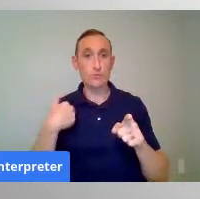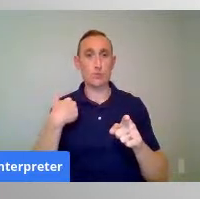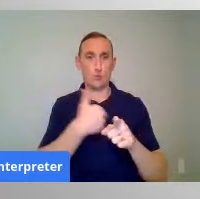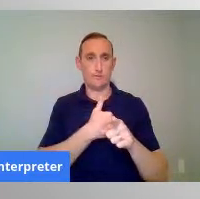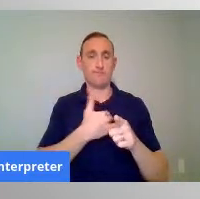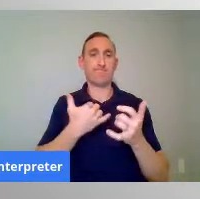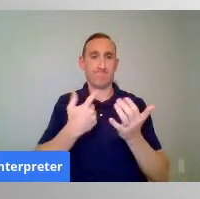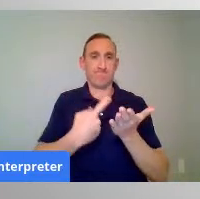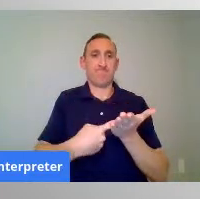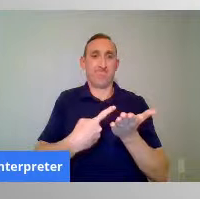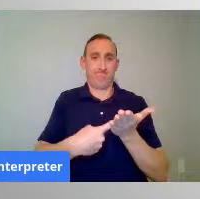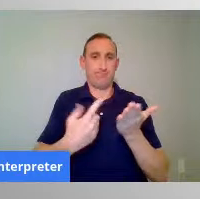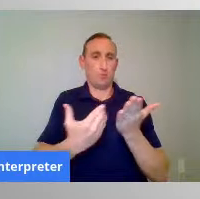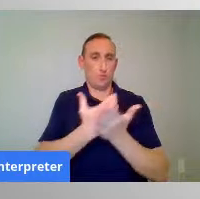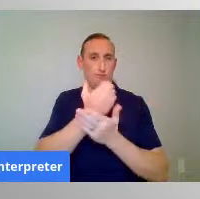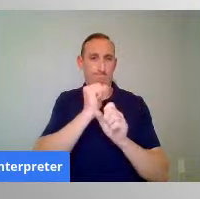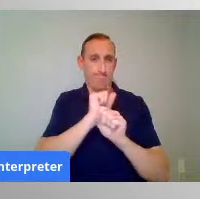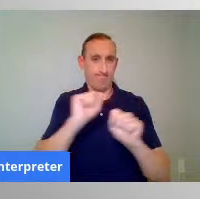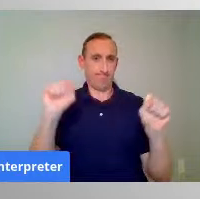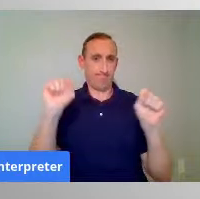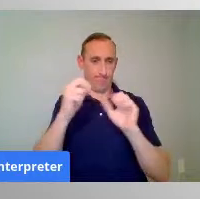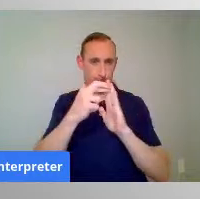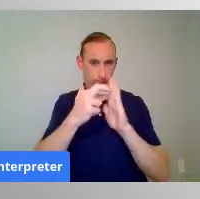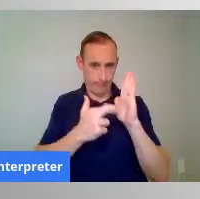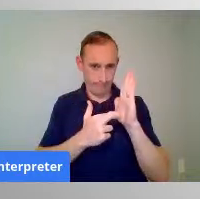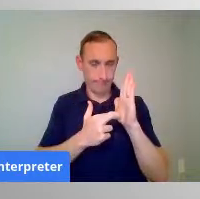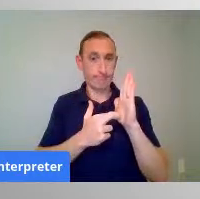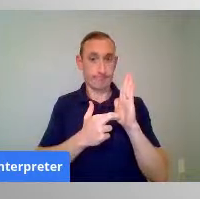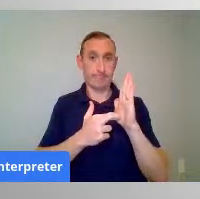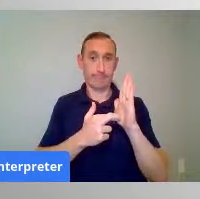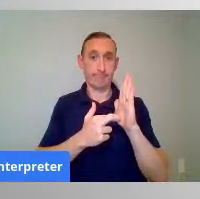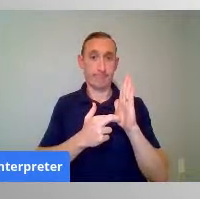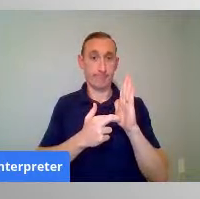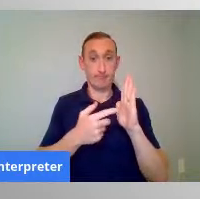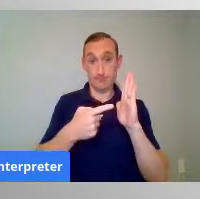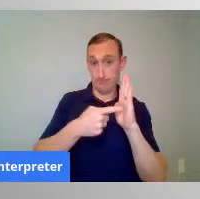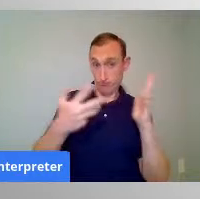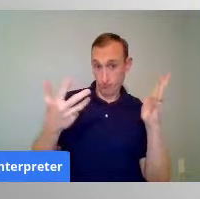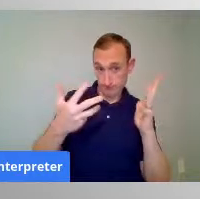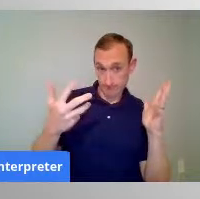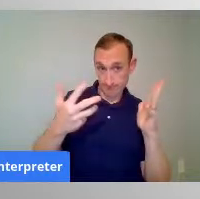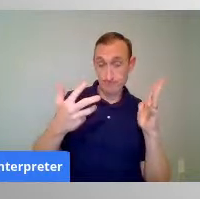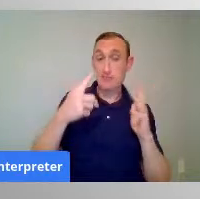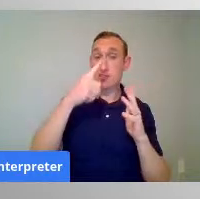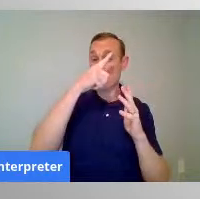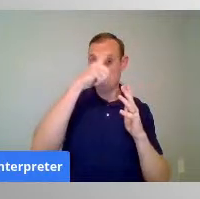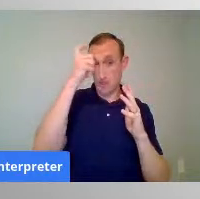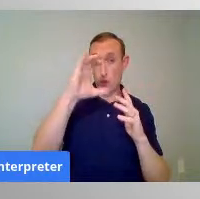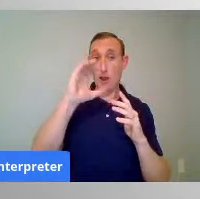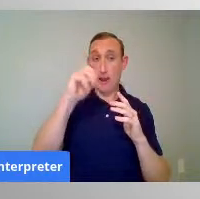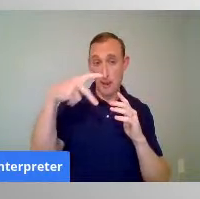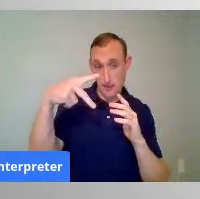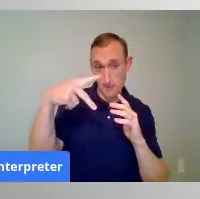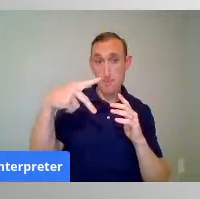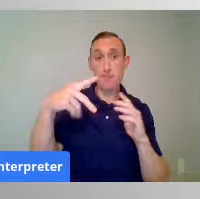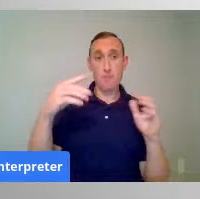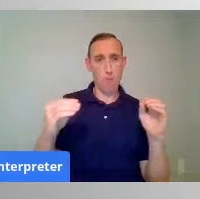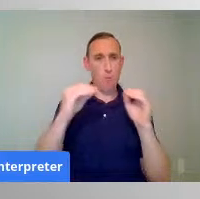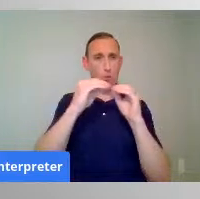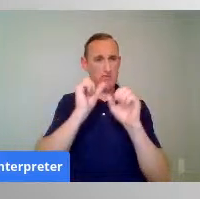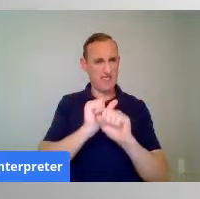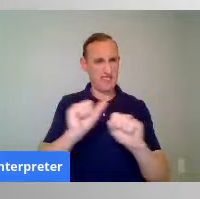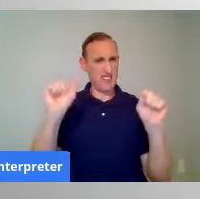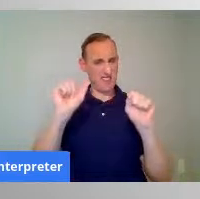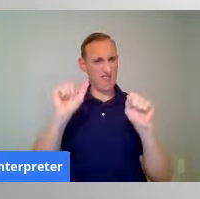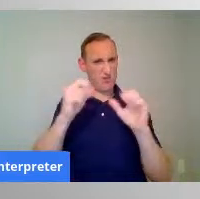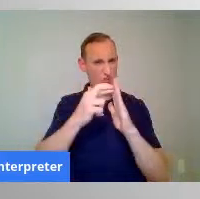of our services, including starting with Safe Summer Camp this coming summer. How do we provide our aquatic